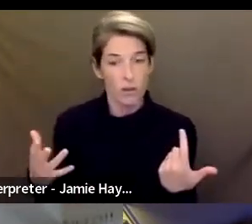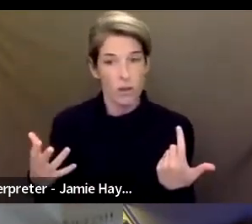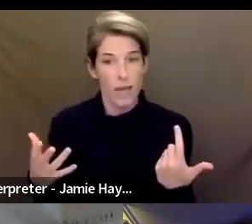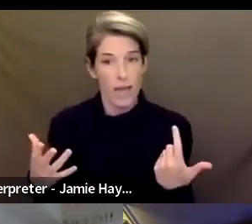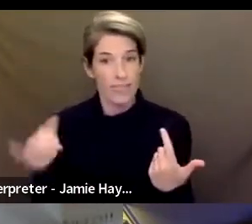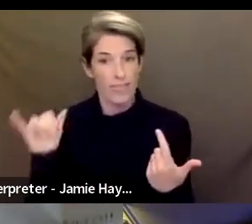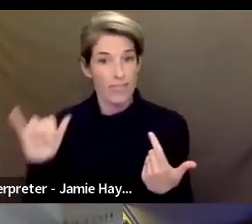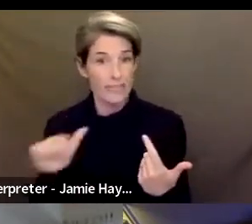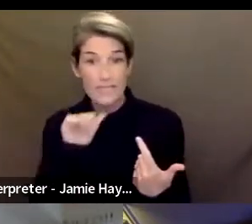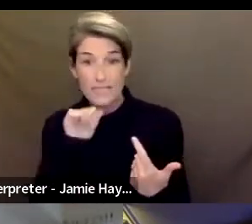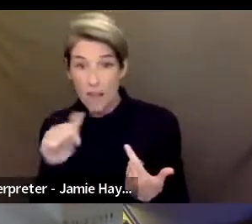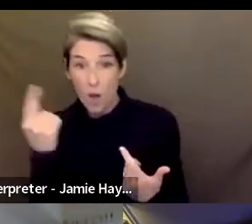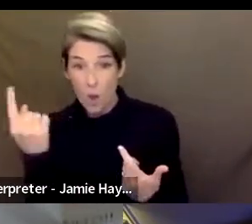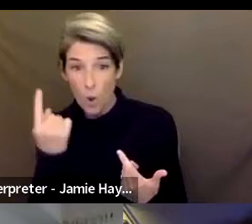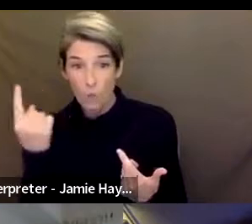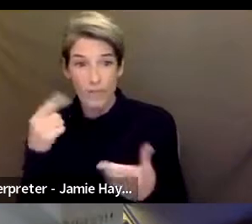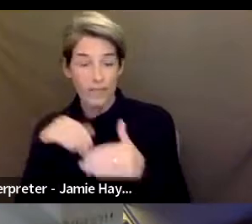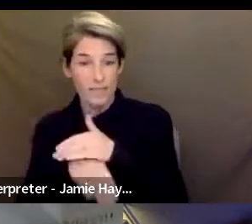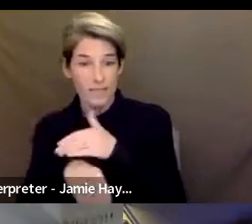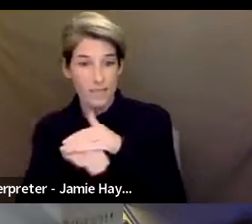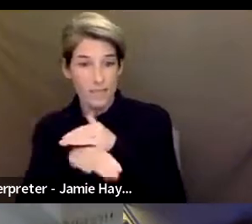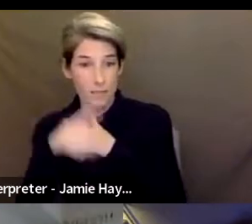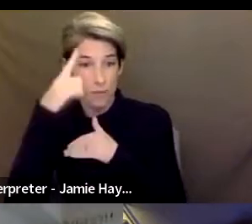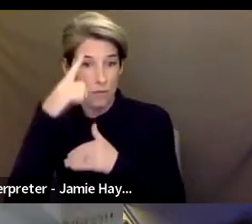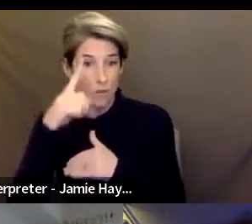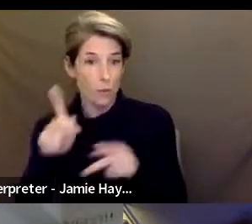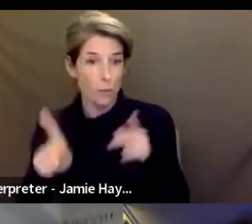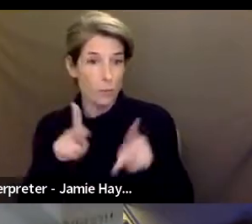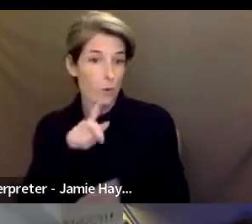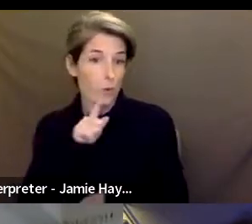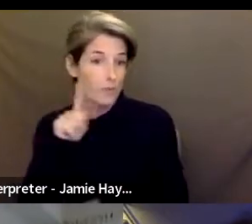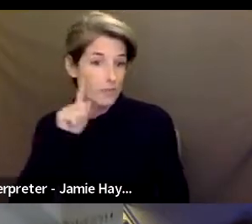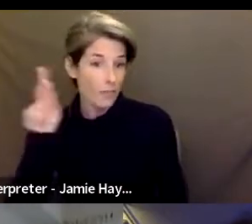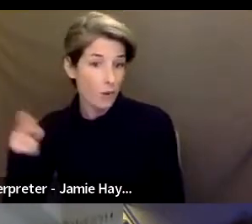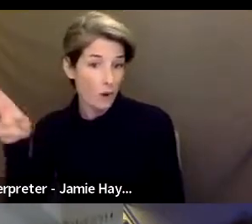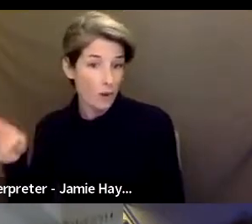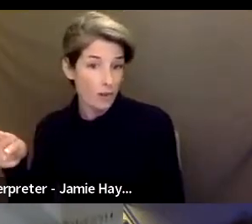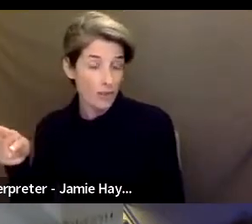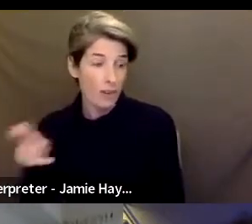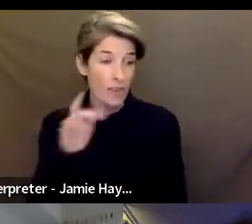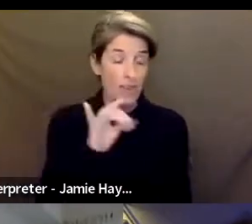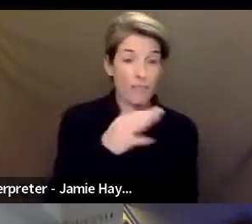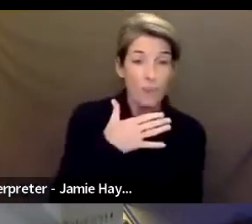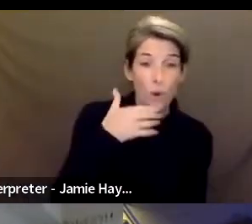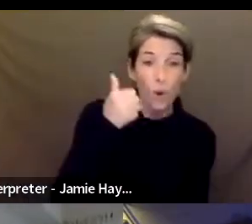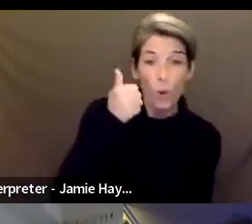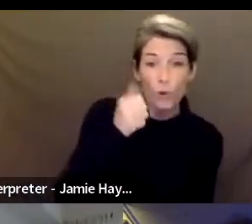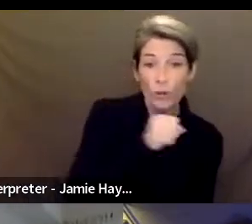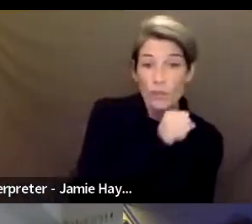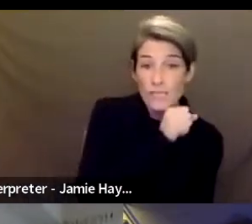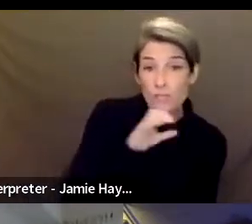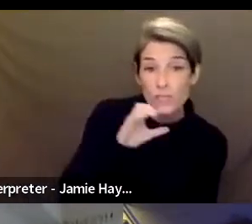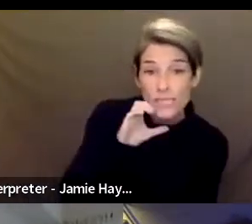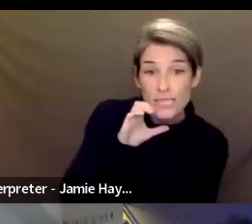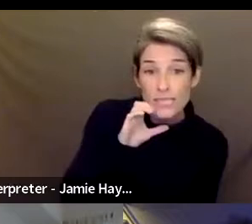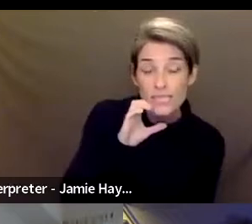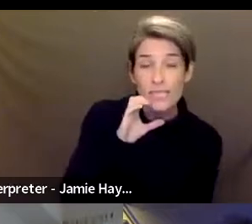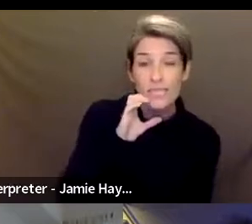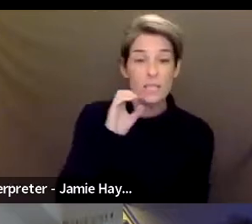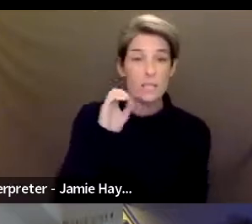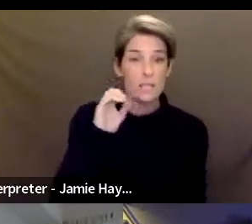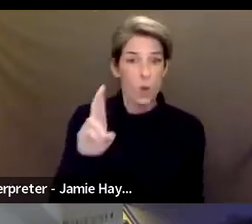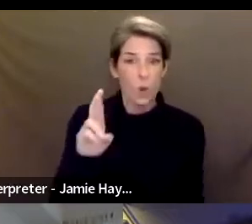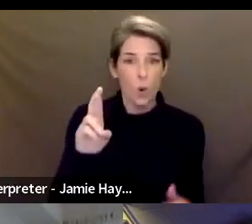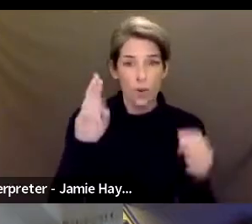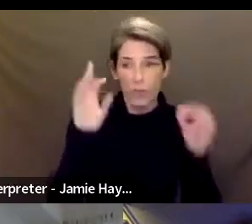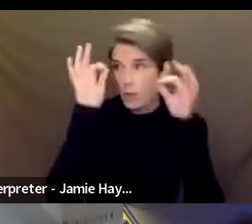are deaf or hard of hearing. It is someone who is older. It is someone who zoned out for a second and was like, wait, what's going on in this